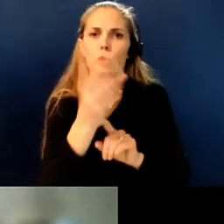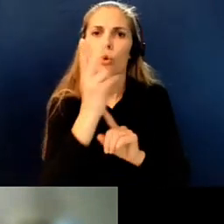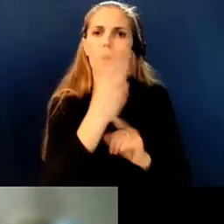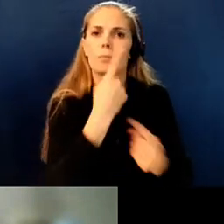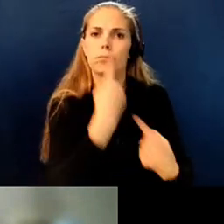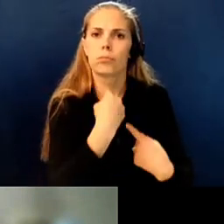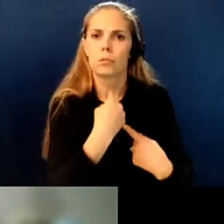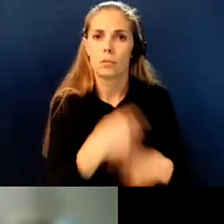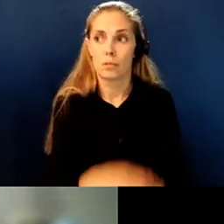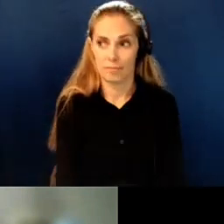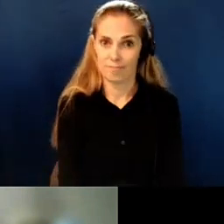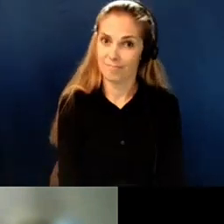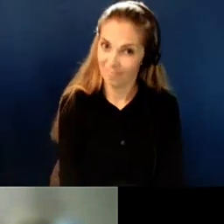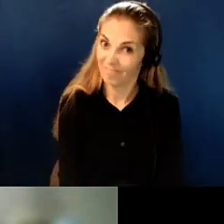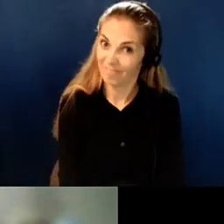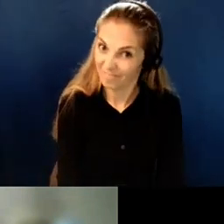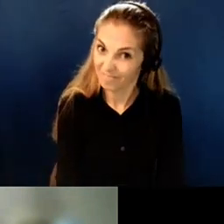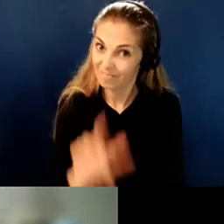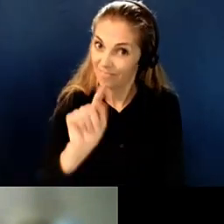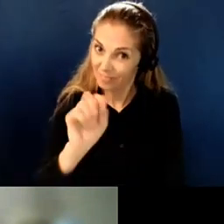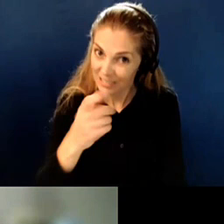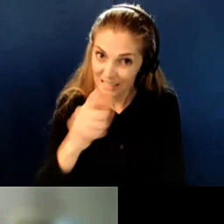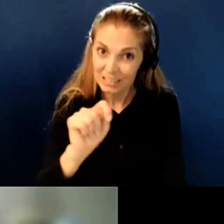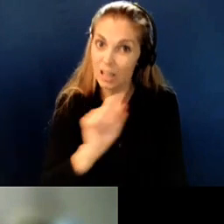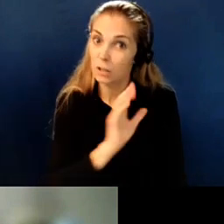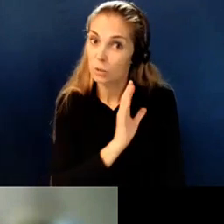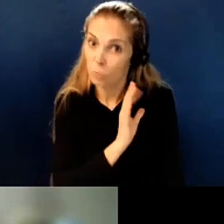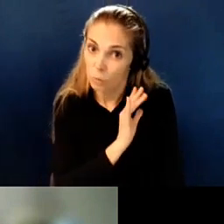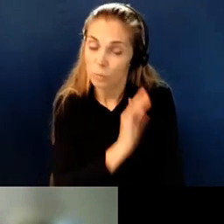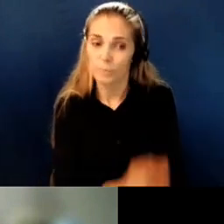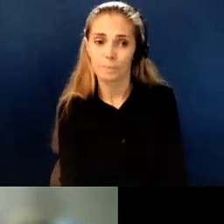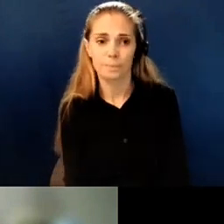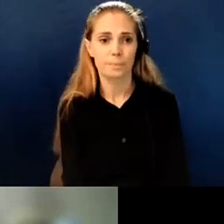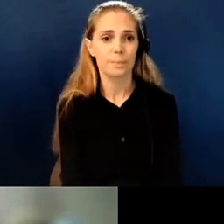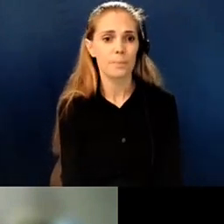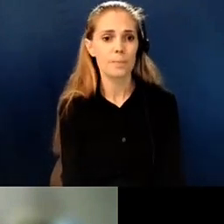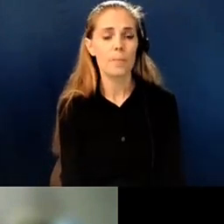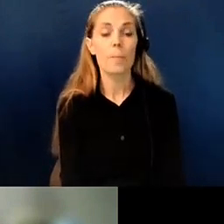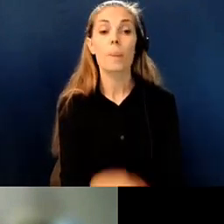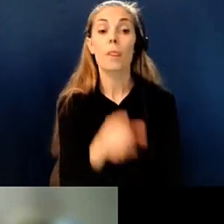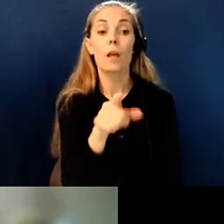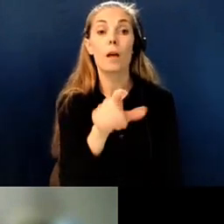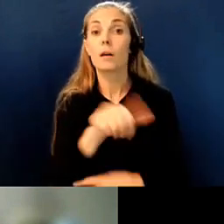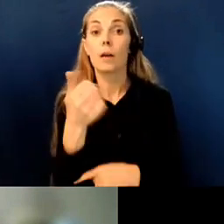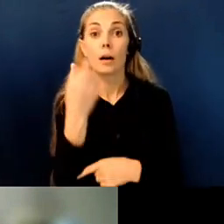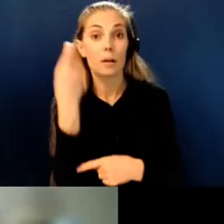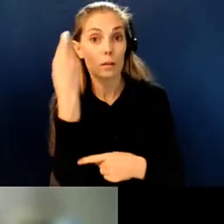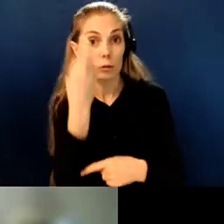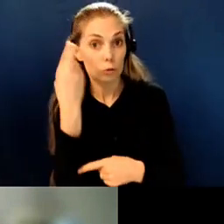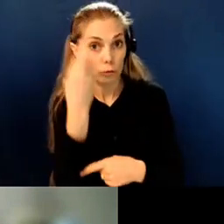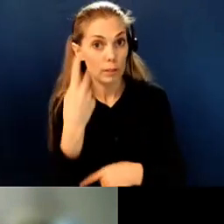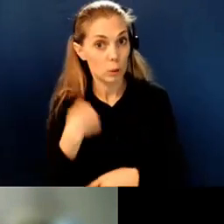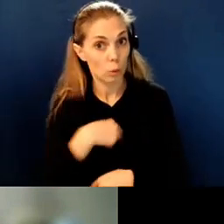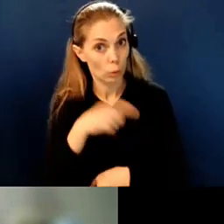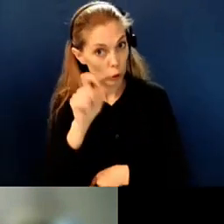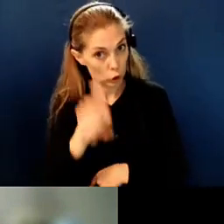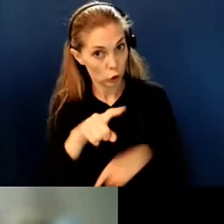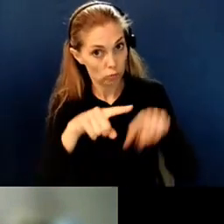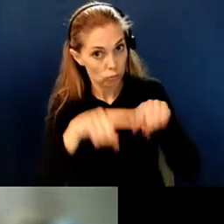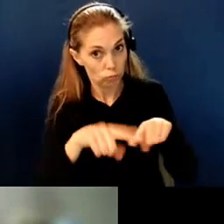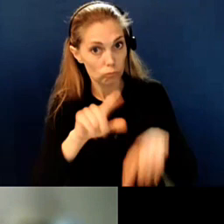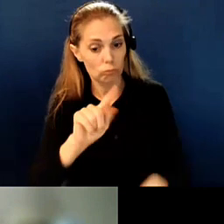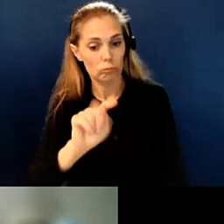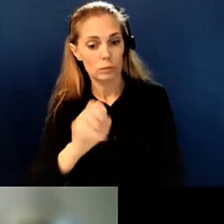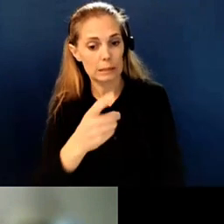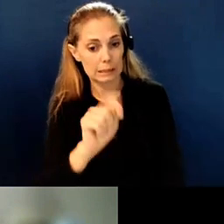So then, now that we know why we should be using text messaging, I think the next most obvious question is, why would you be using